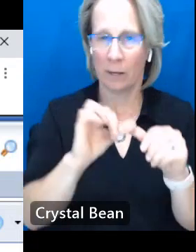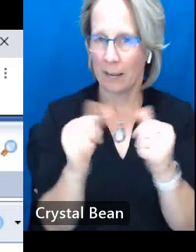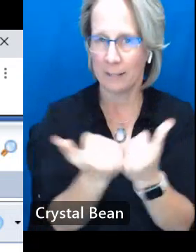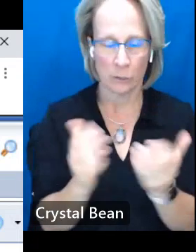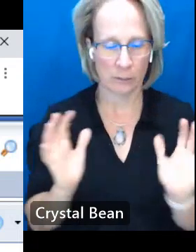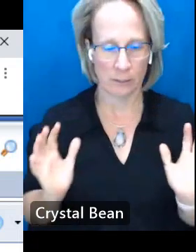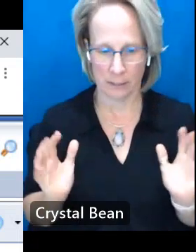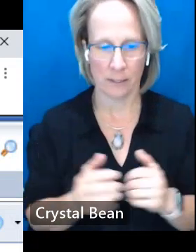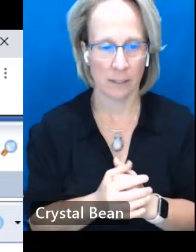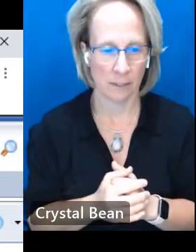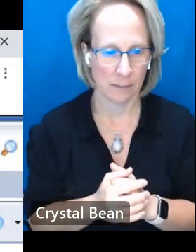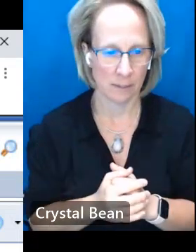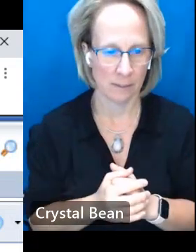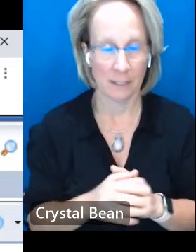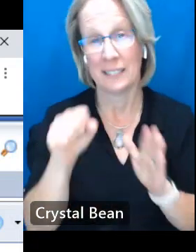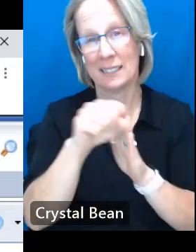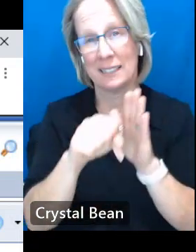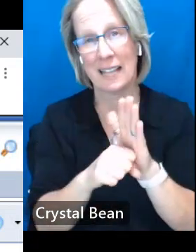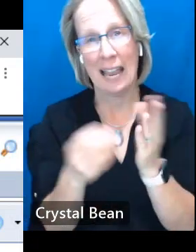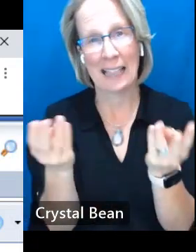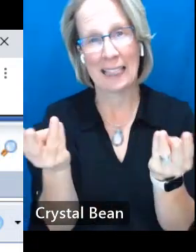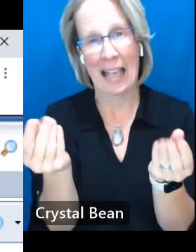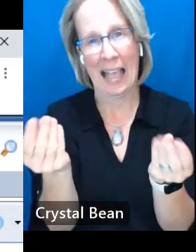state land office.